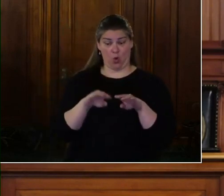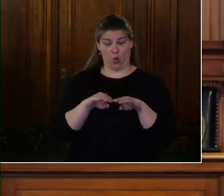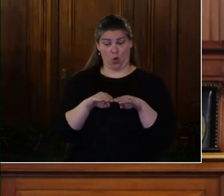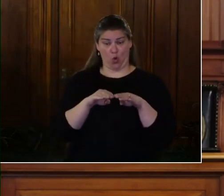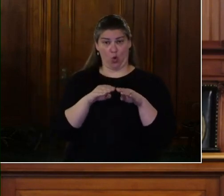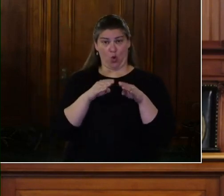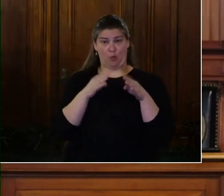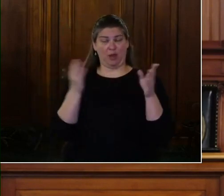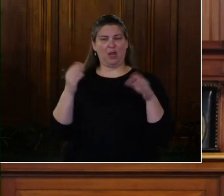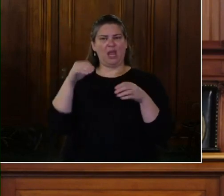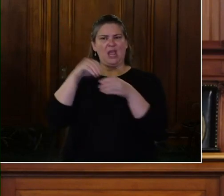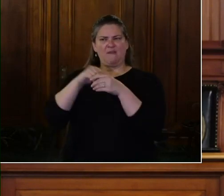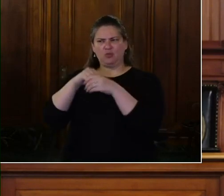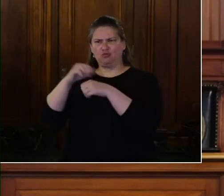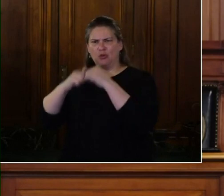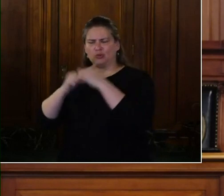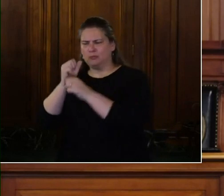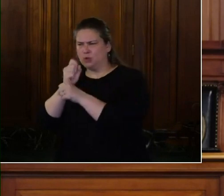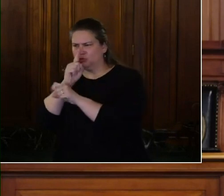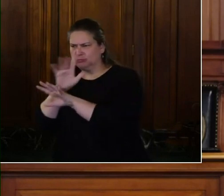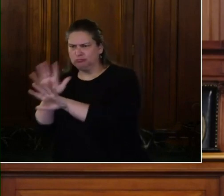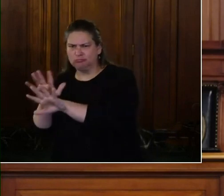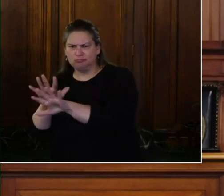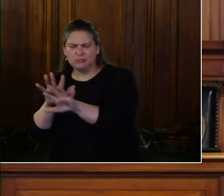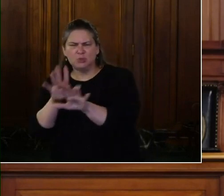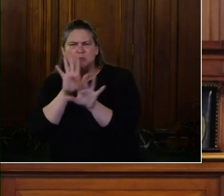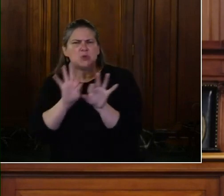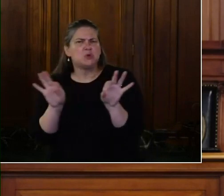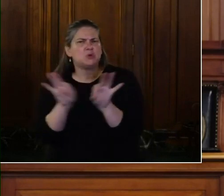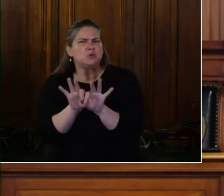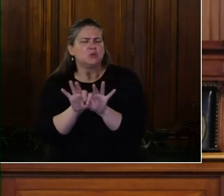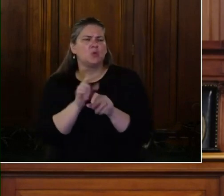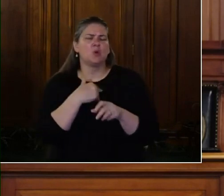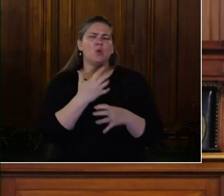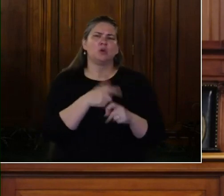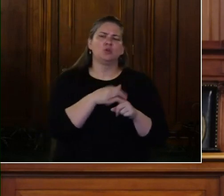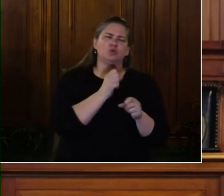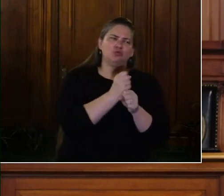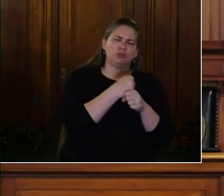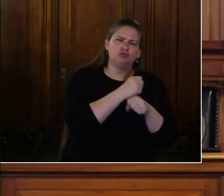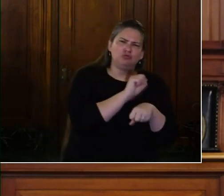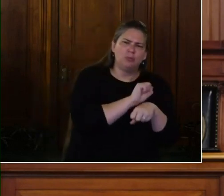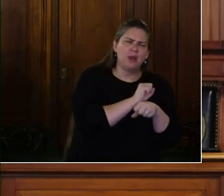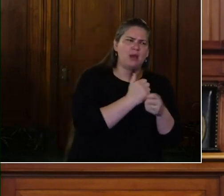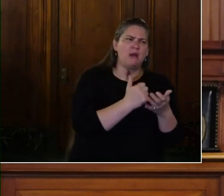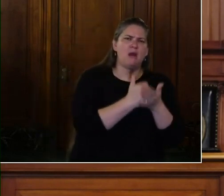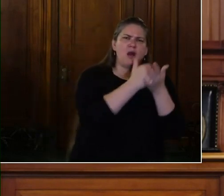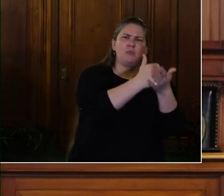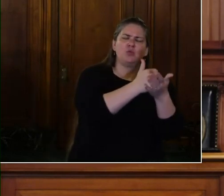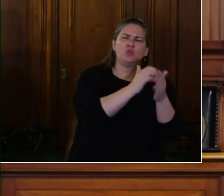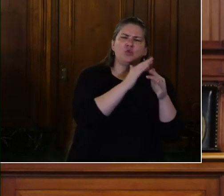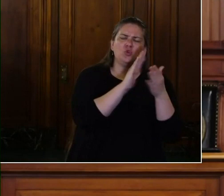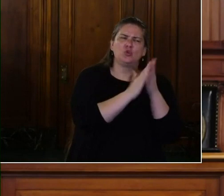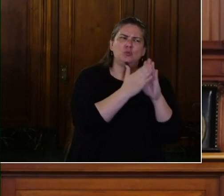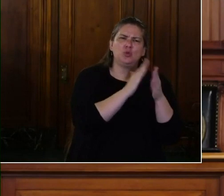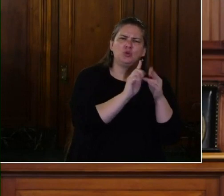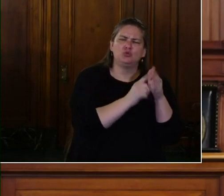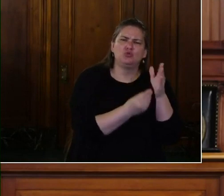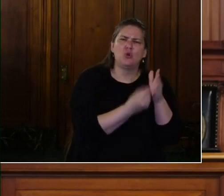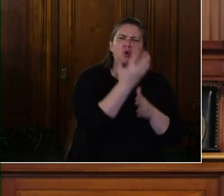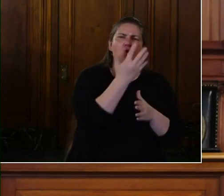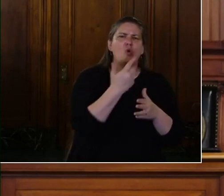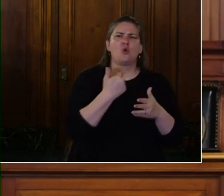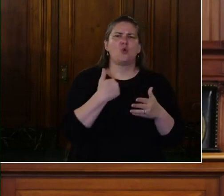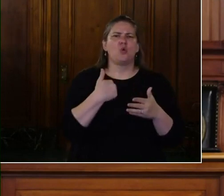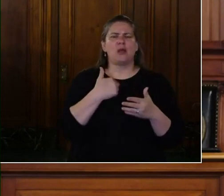absolutely critical to making sure that we can create the jobs and help our communities thrive. We are not stopping the other jobs that we